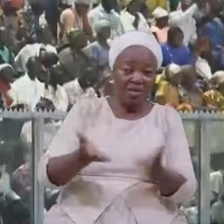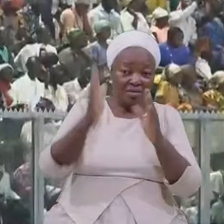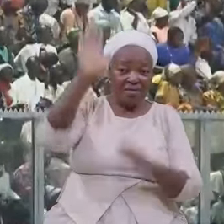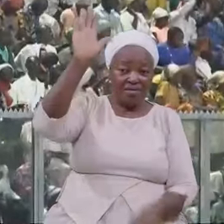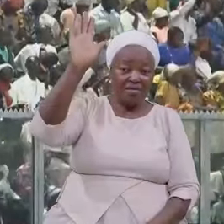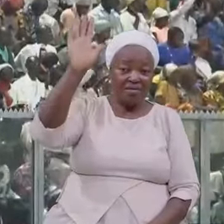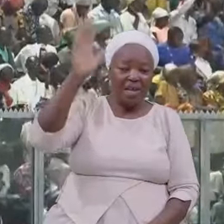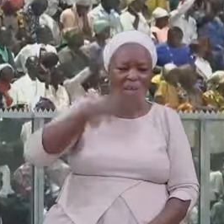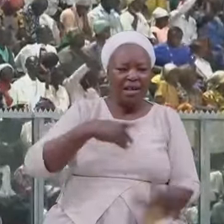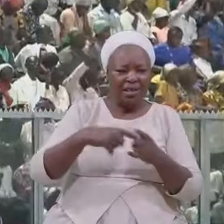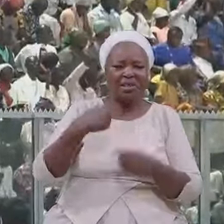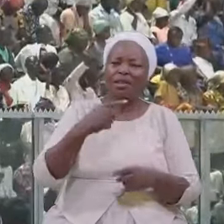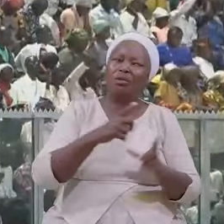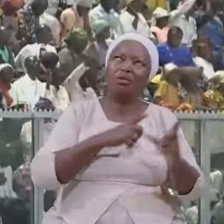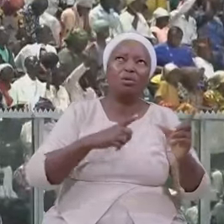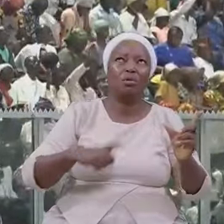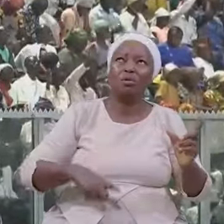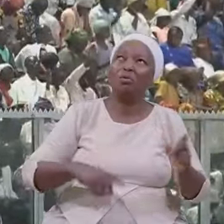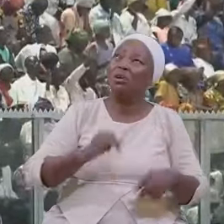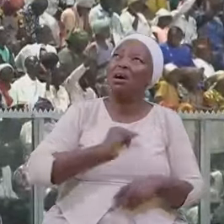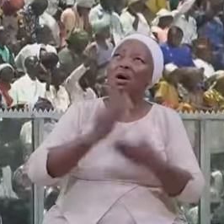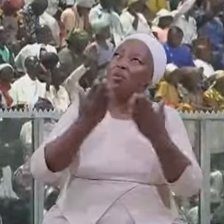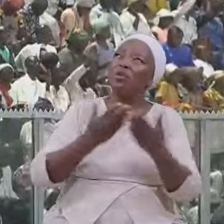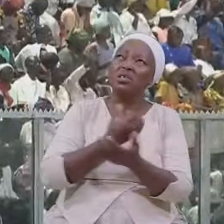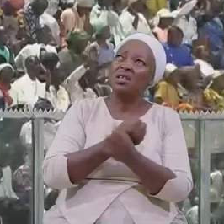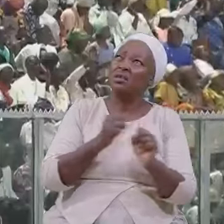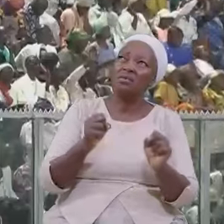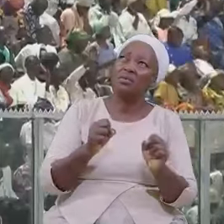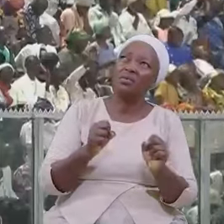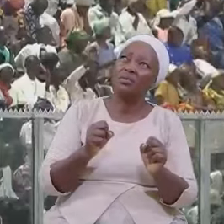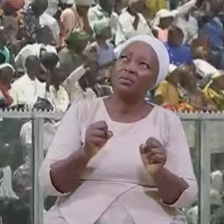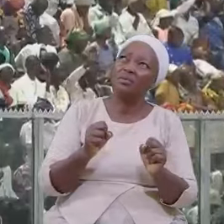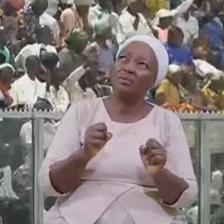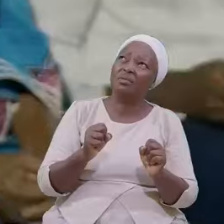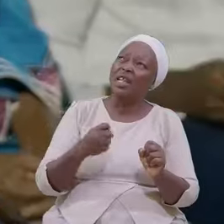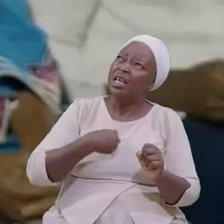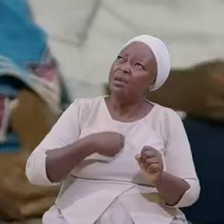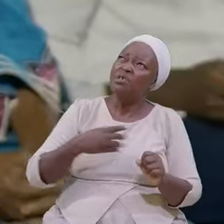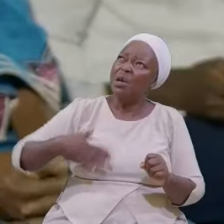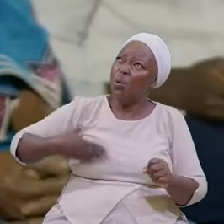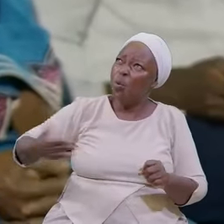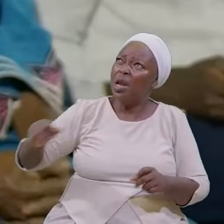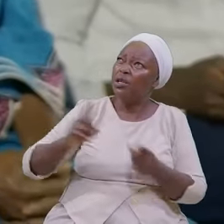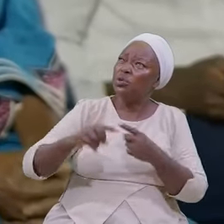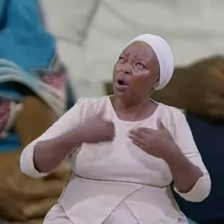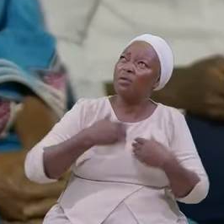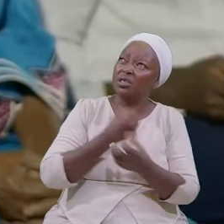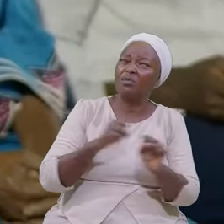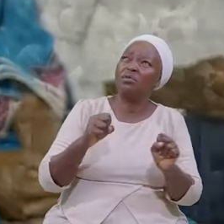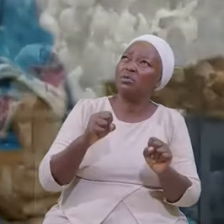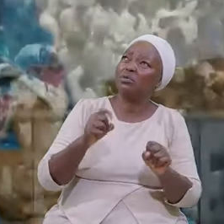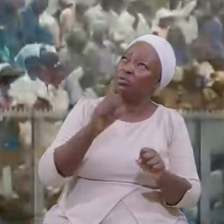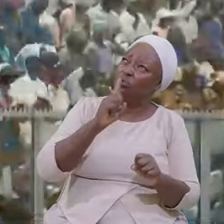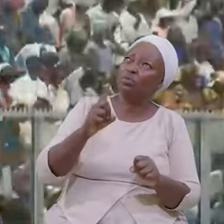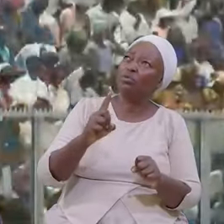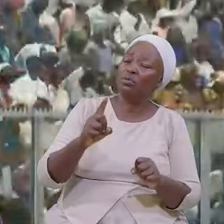And say, Lord, I want salvation. Je veux le salut. I'm willing to have salvation. Je veux avoir le salut.